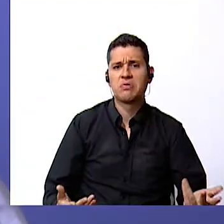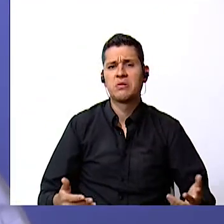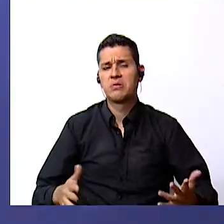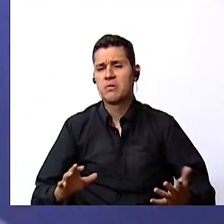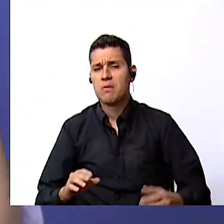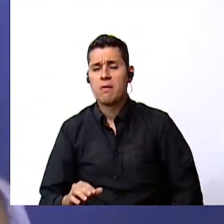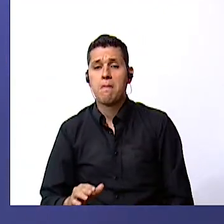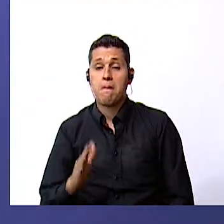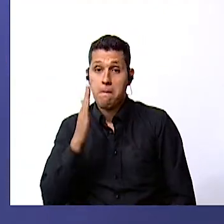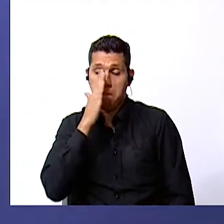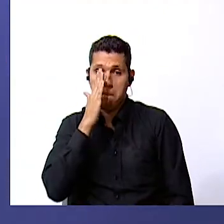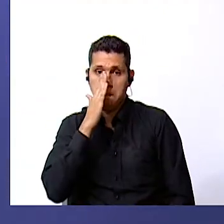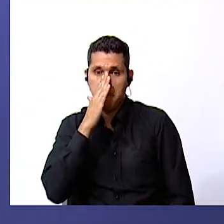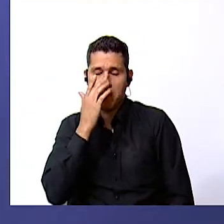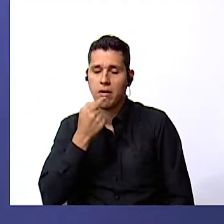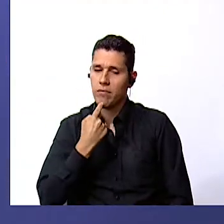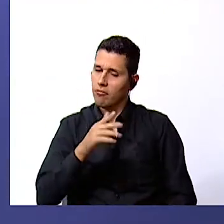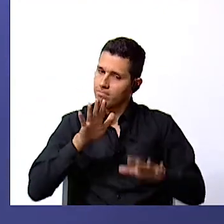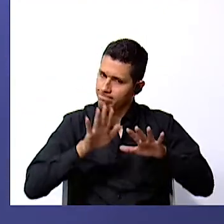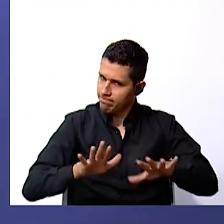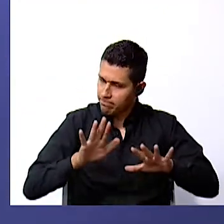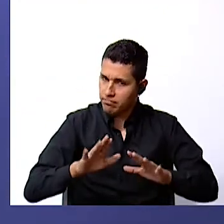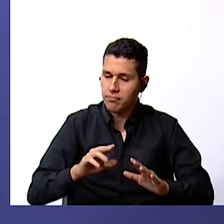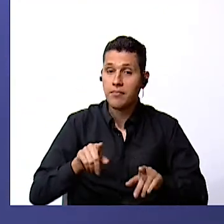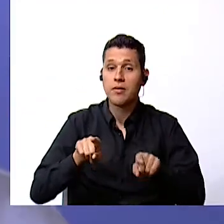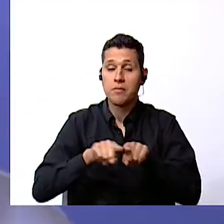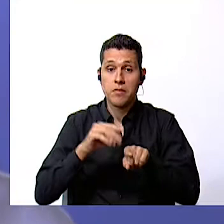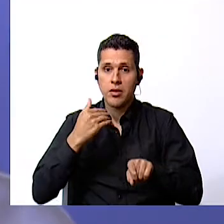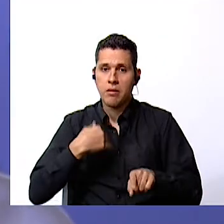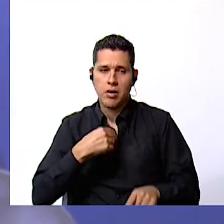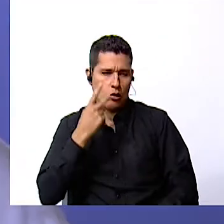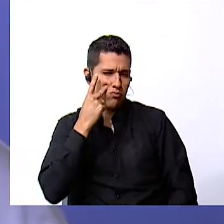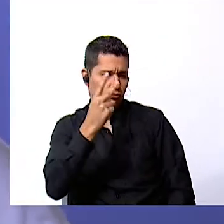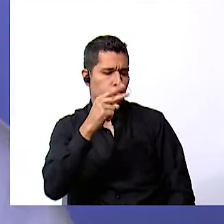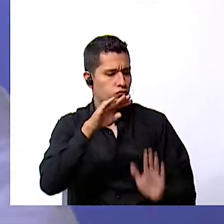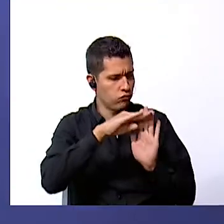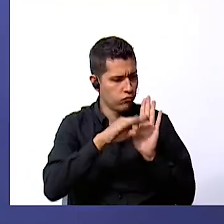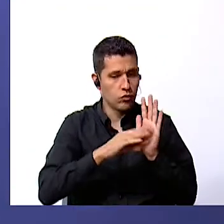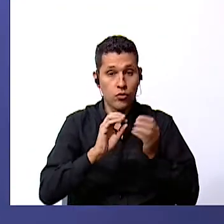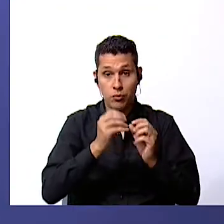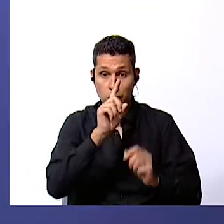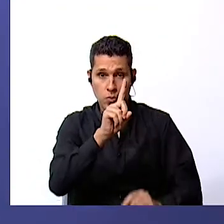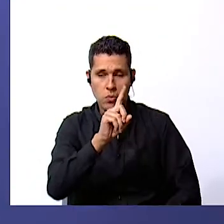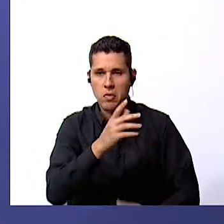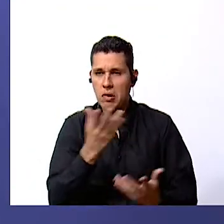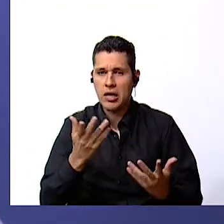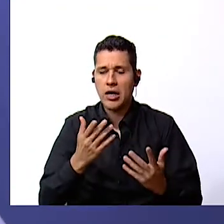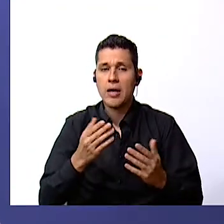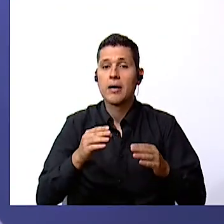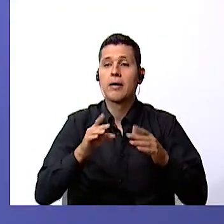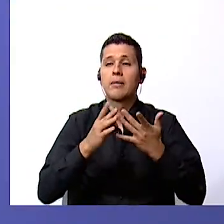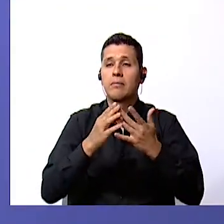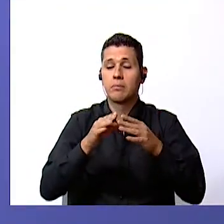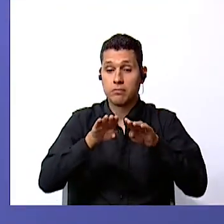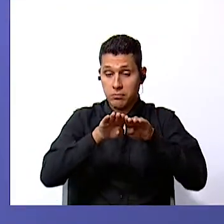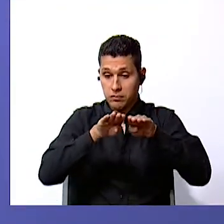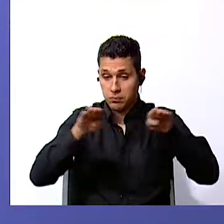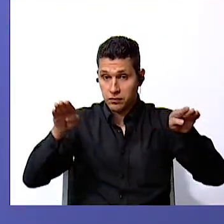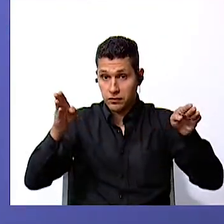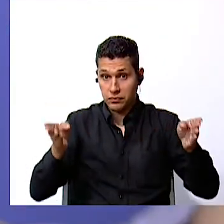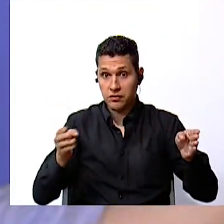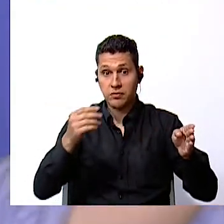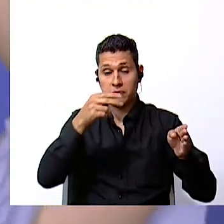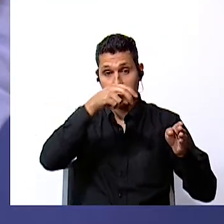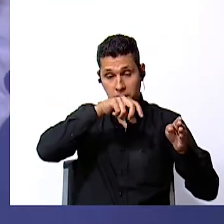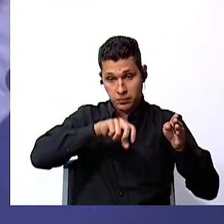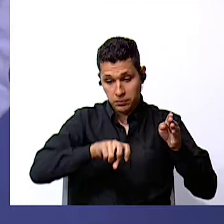My mom kept calm and gave my brother some instructions. Number 1, hide under that wooden table. Number 2, put